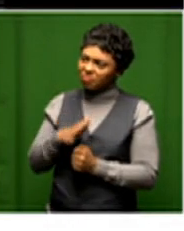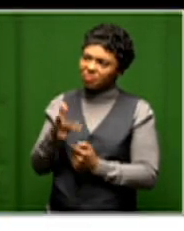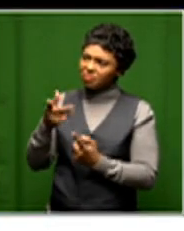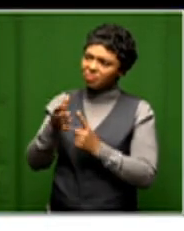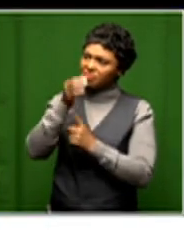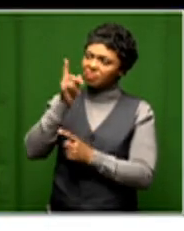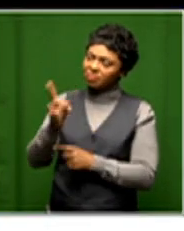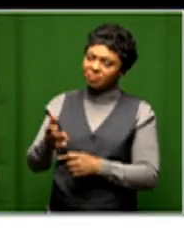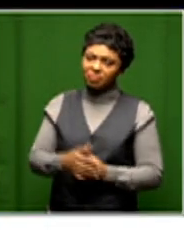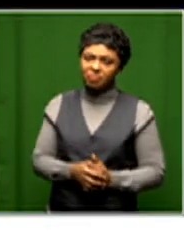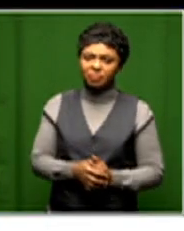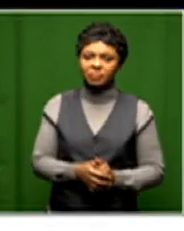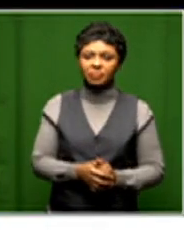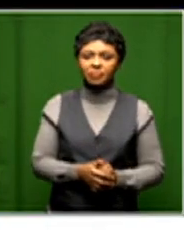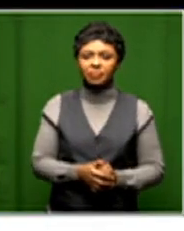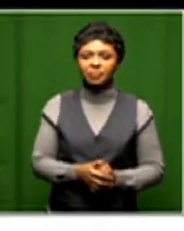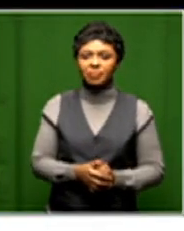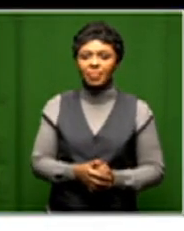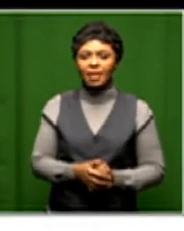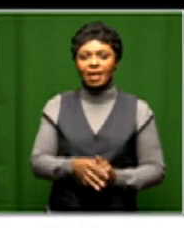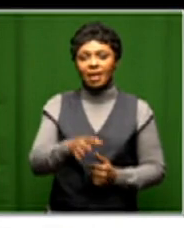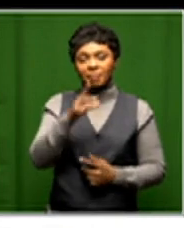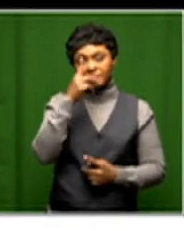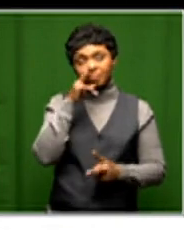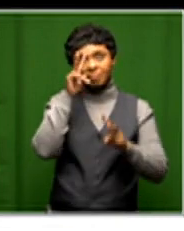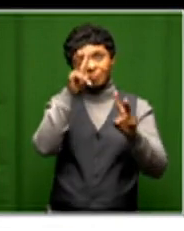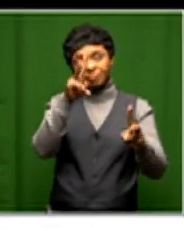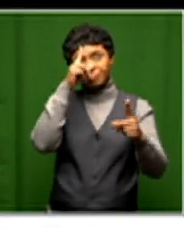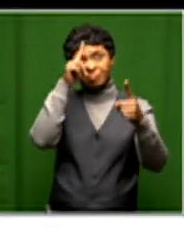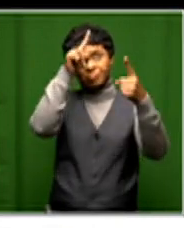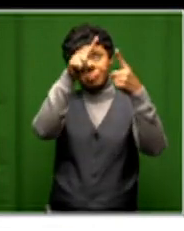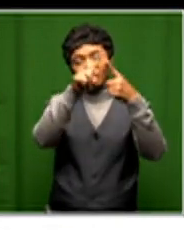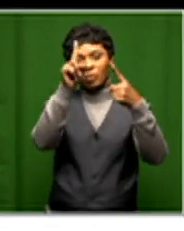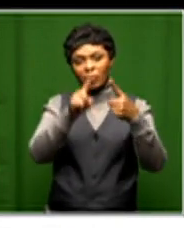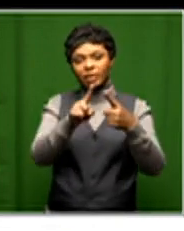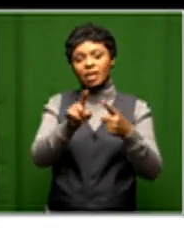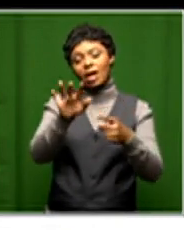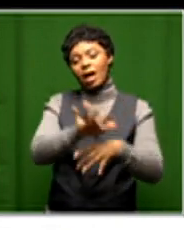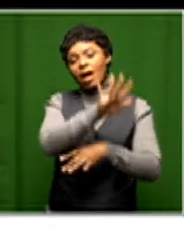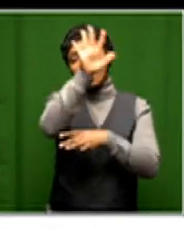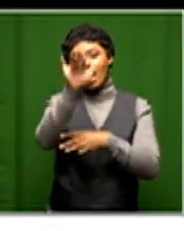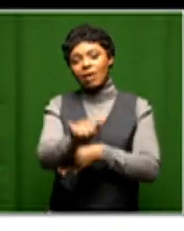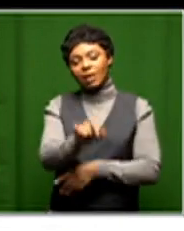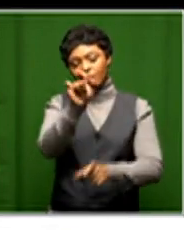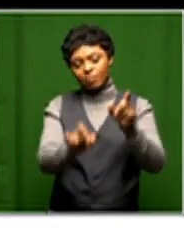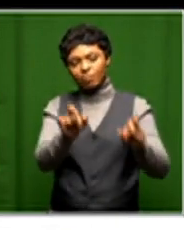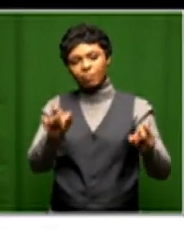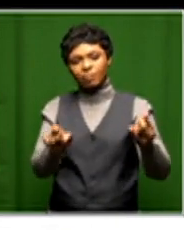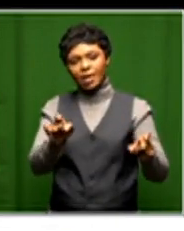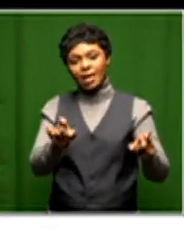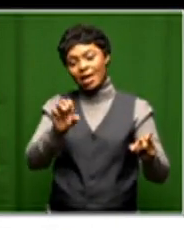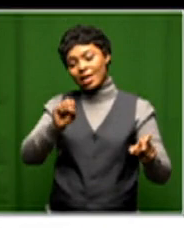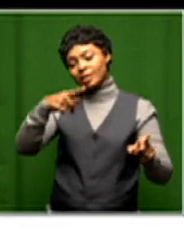Actually, our vision is to ensure participation of African people to space science so that they can